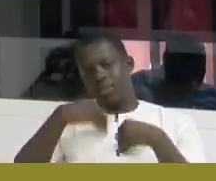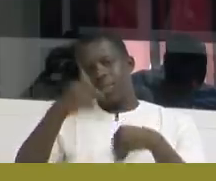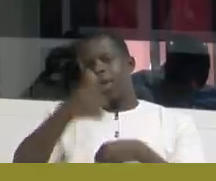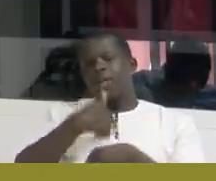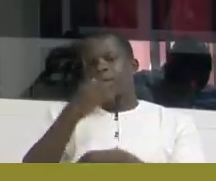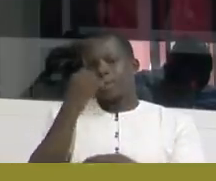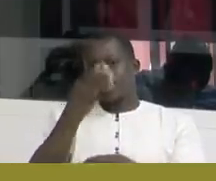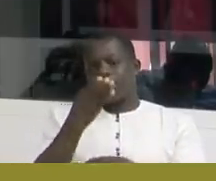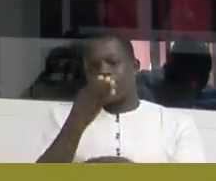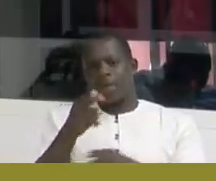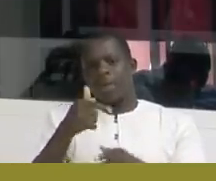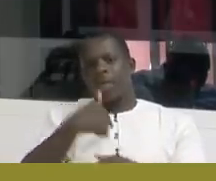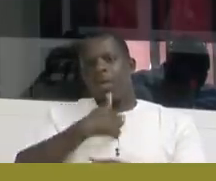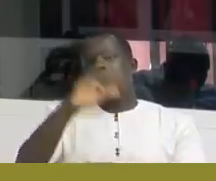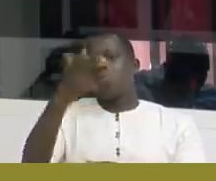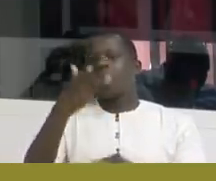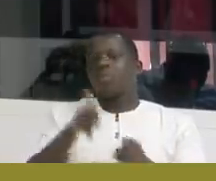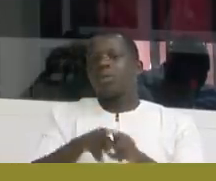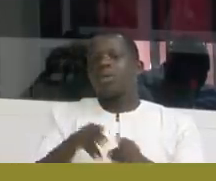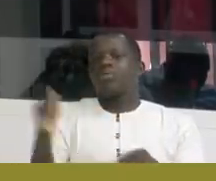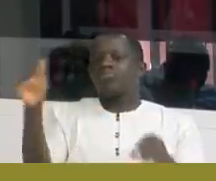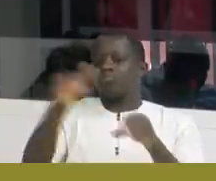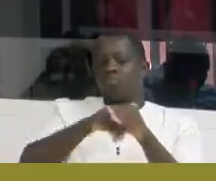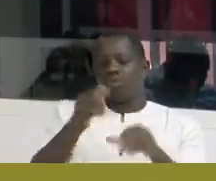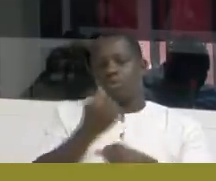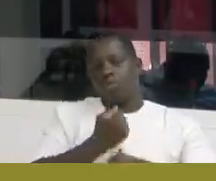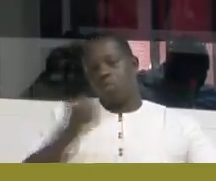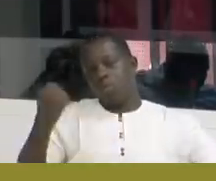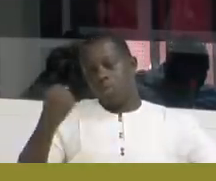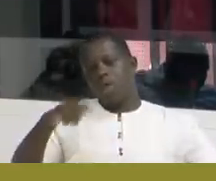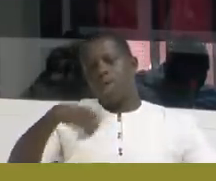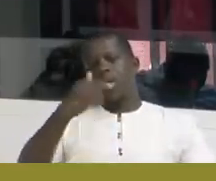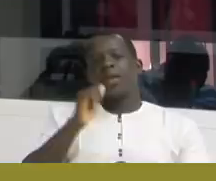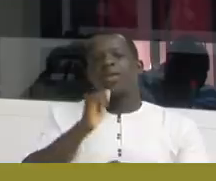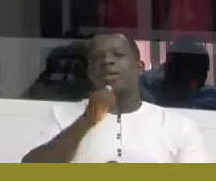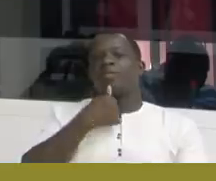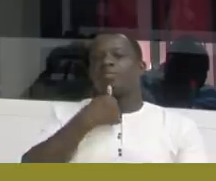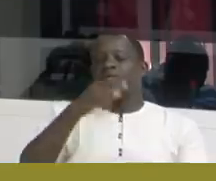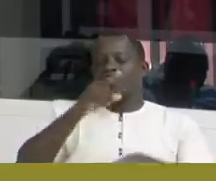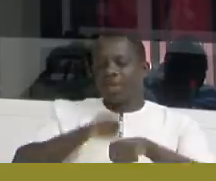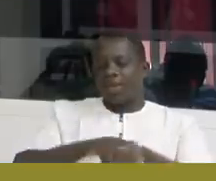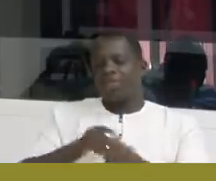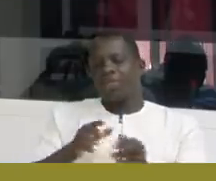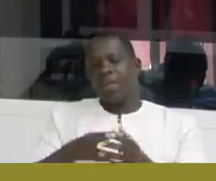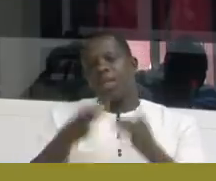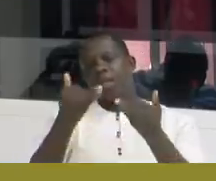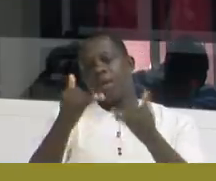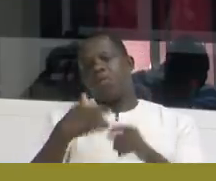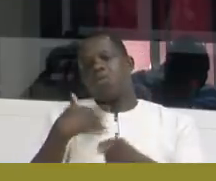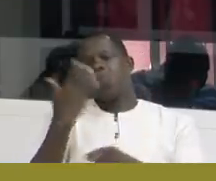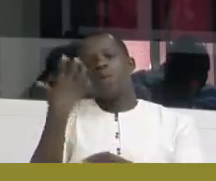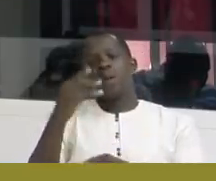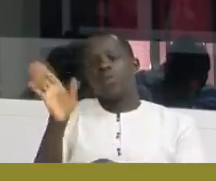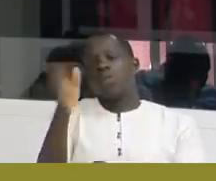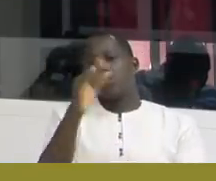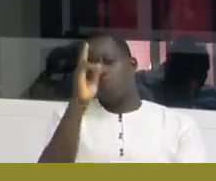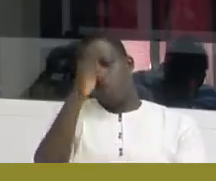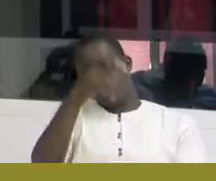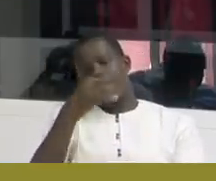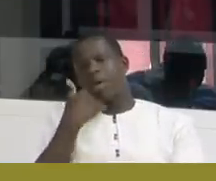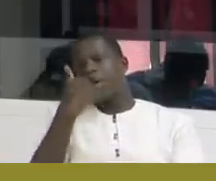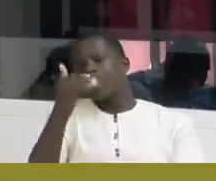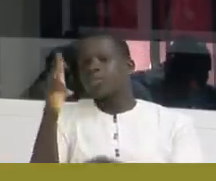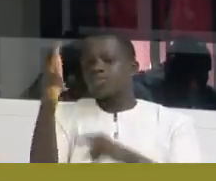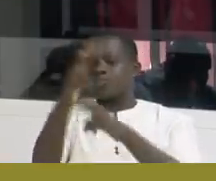said, I would bring the weapons in the afternoon. So when I went home, I asked the